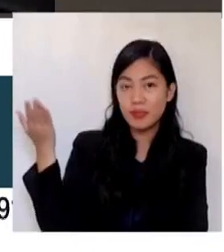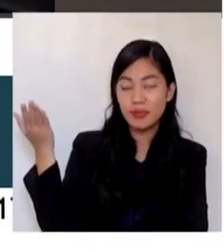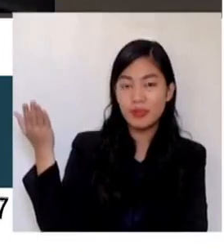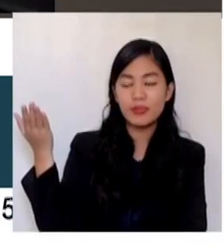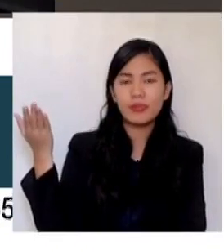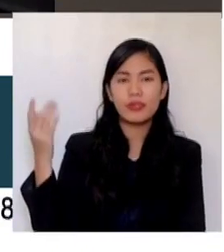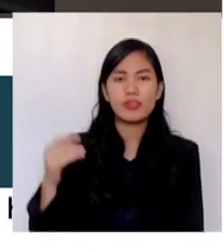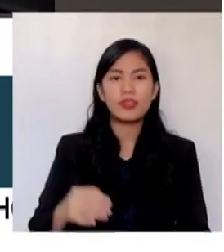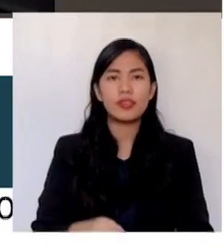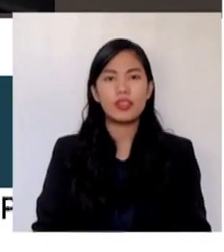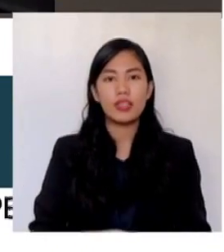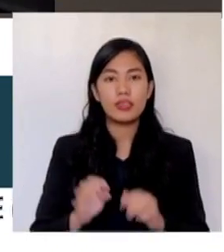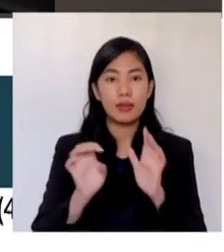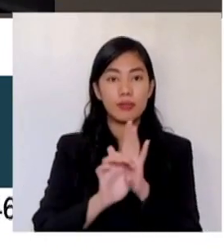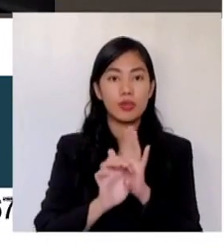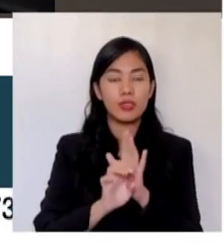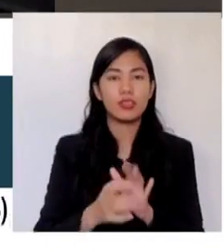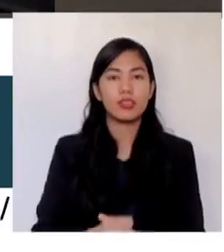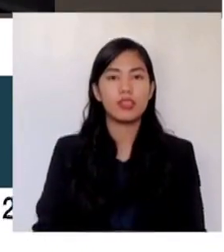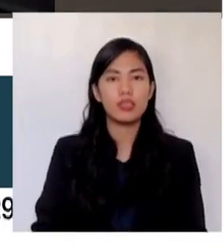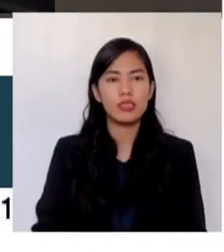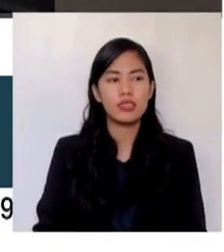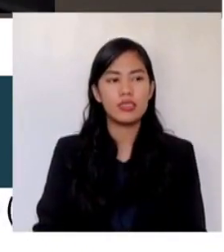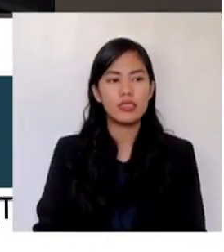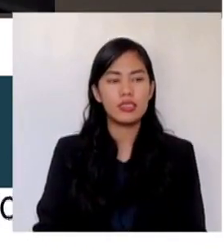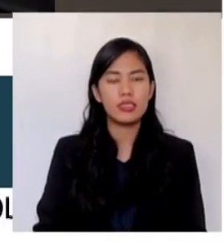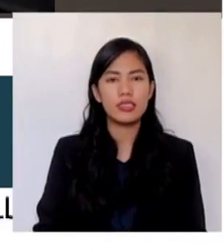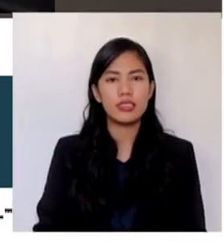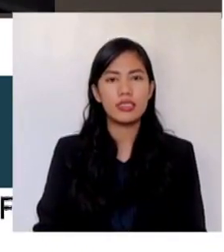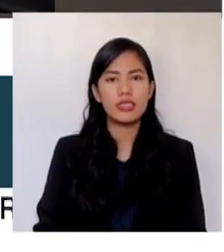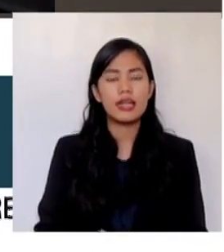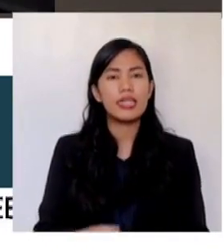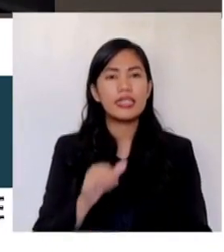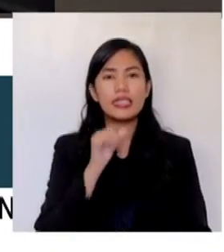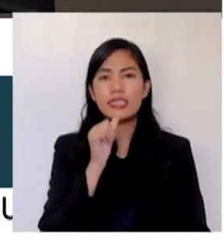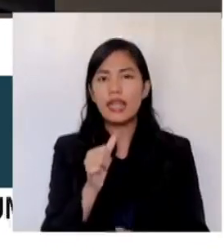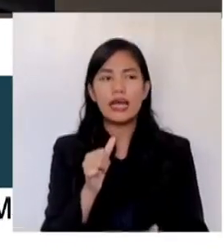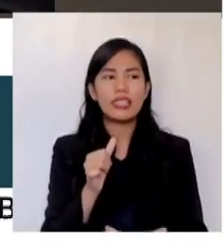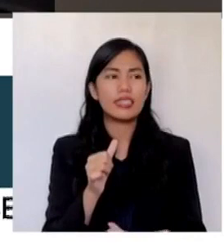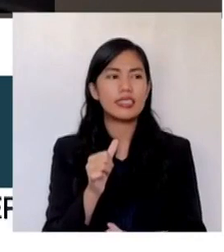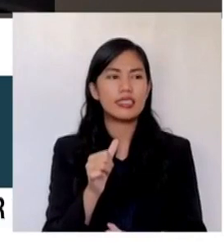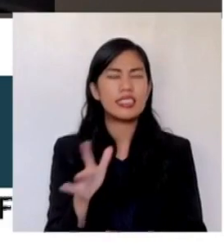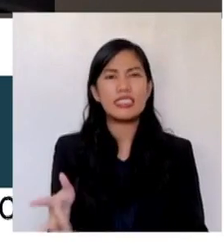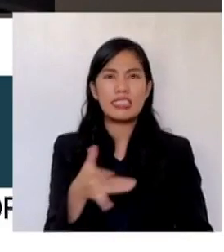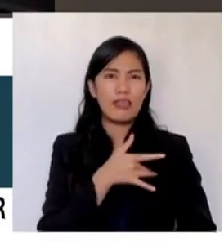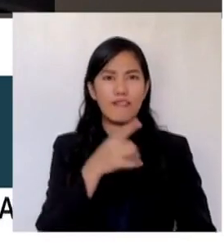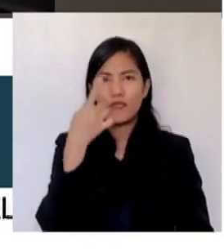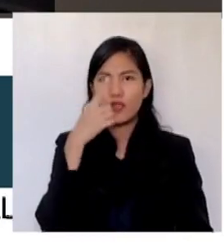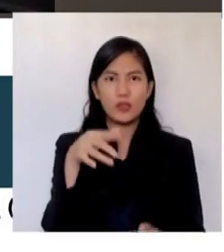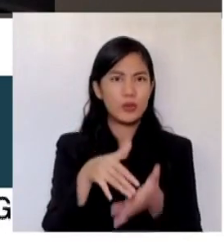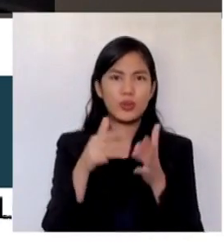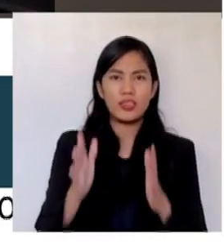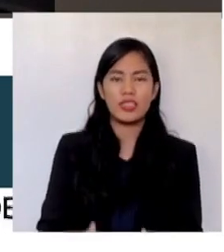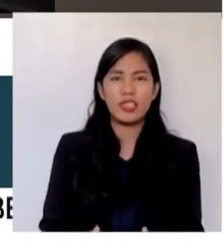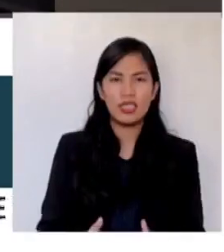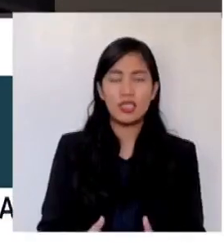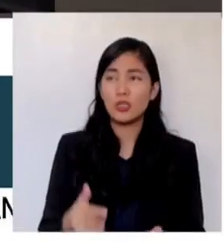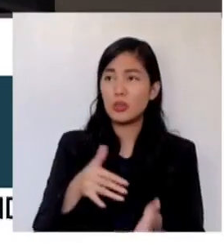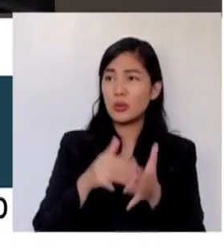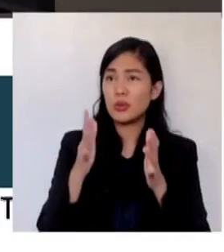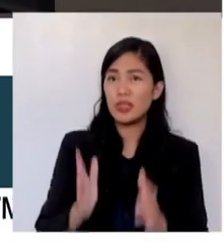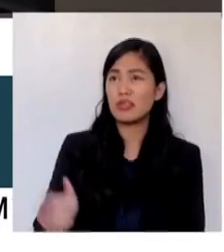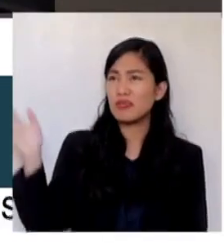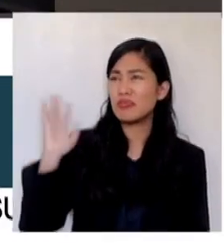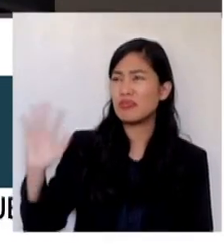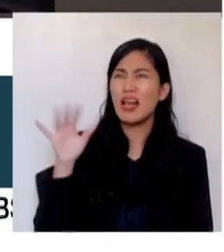is that example of that would not appeal. Any of that answer would not appeal to the students. I know that the students have heard that same